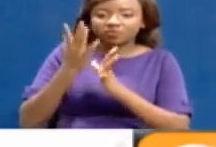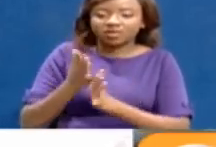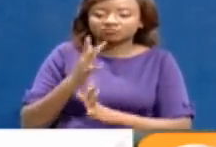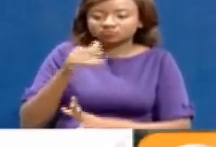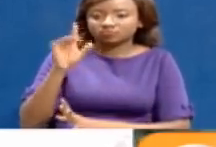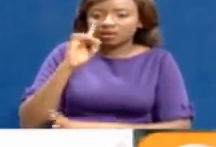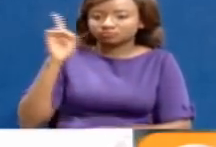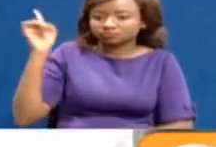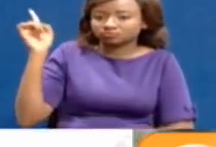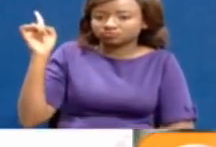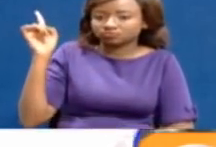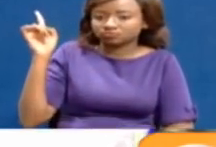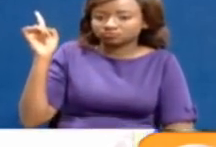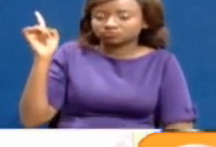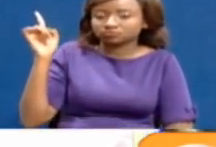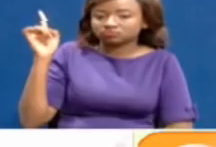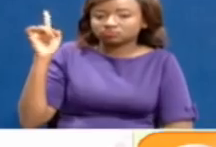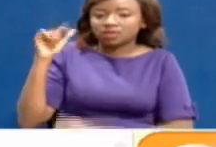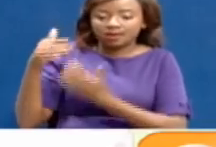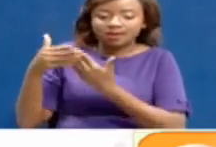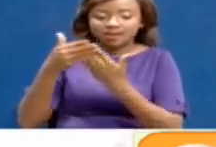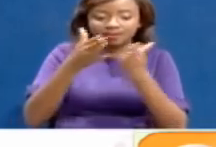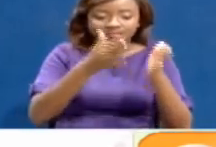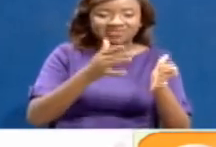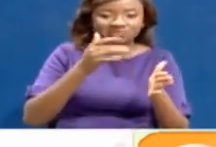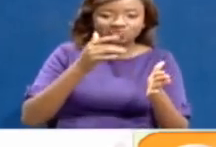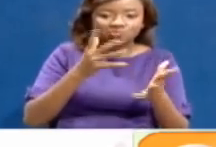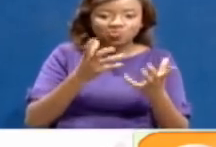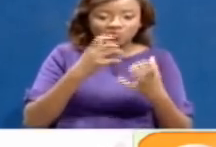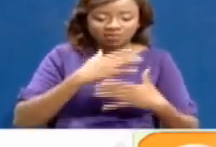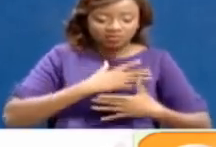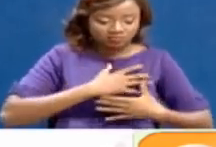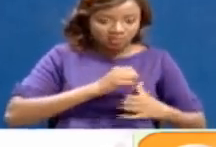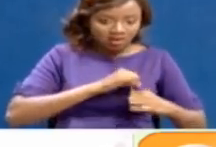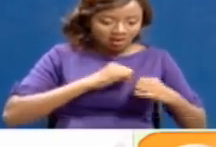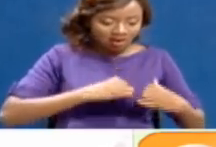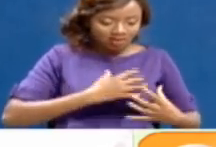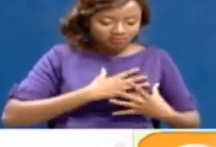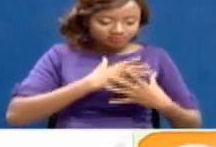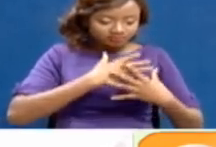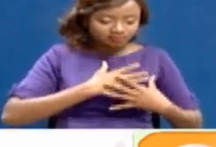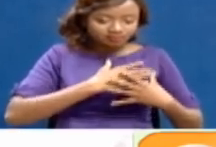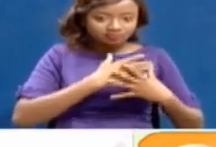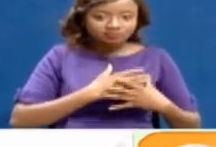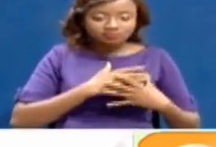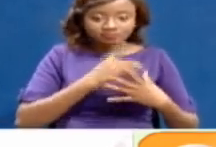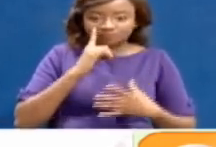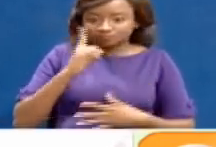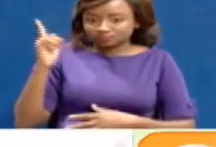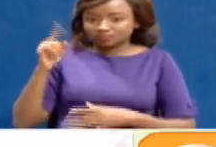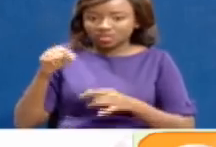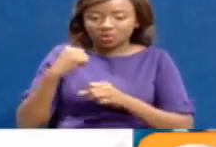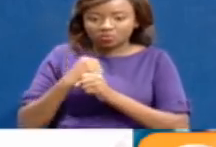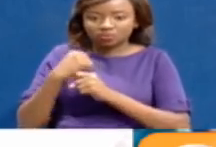ventilator, which has the capability of assisting a patient who needs help breathing. At this moment, the device, which is a work in